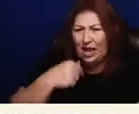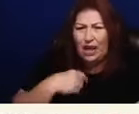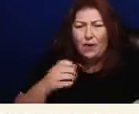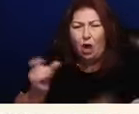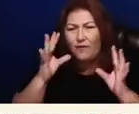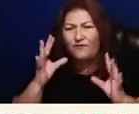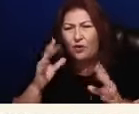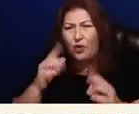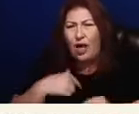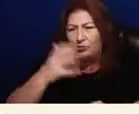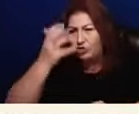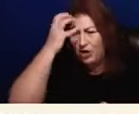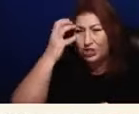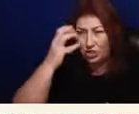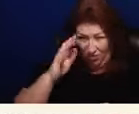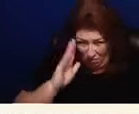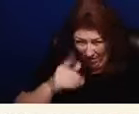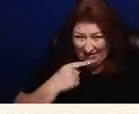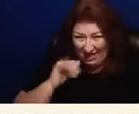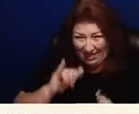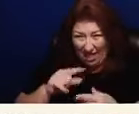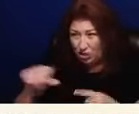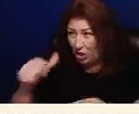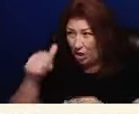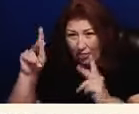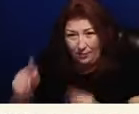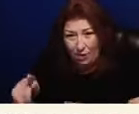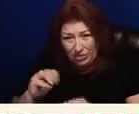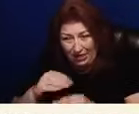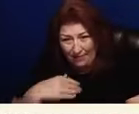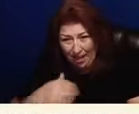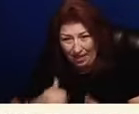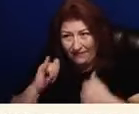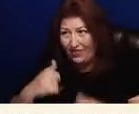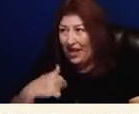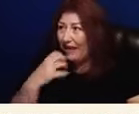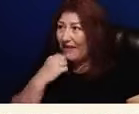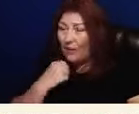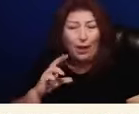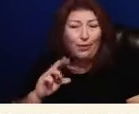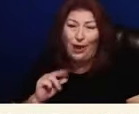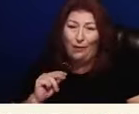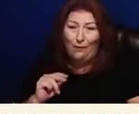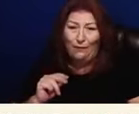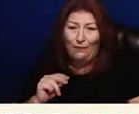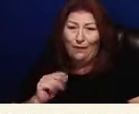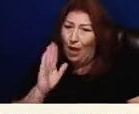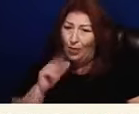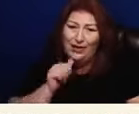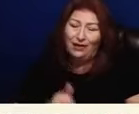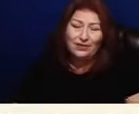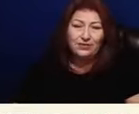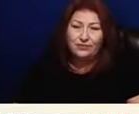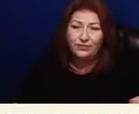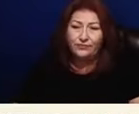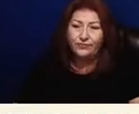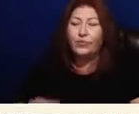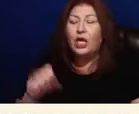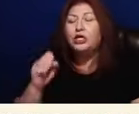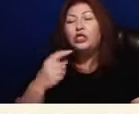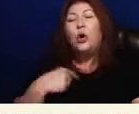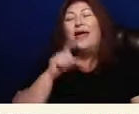a piece of trash? Would I say those things to anybody else in my life that I care about? No, I would not. And so we've got to be